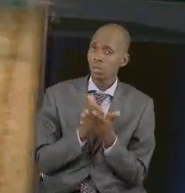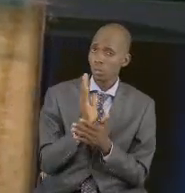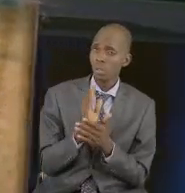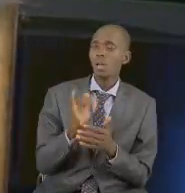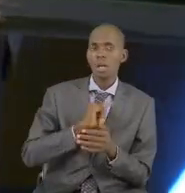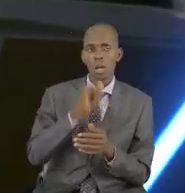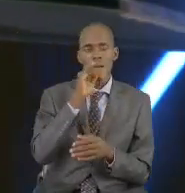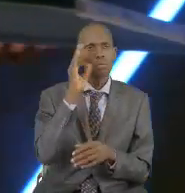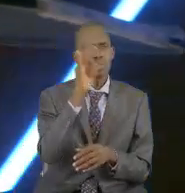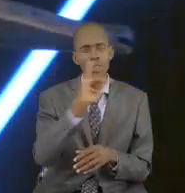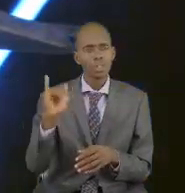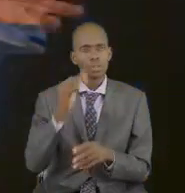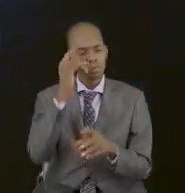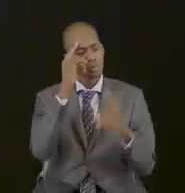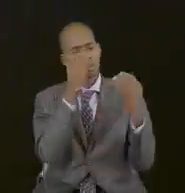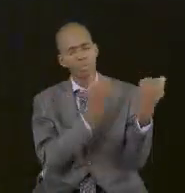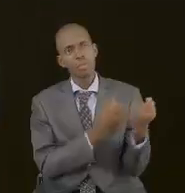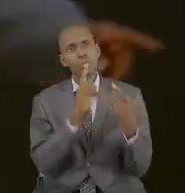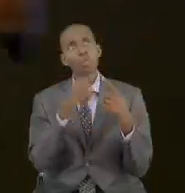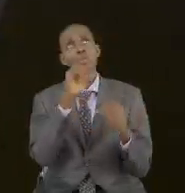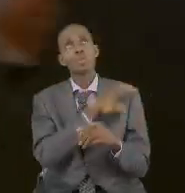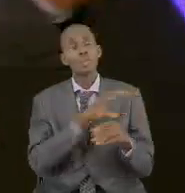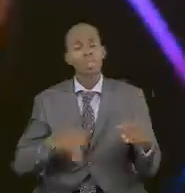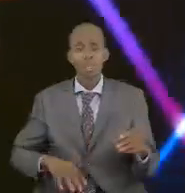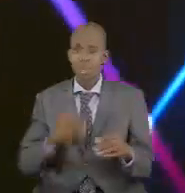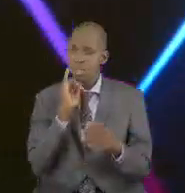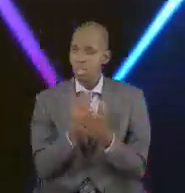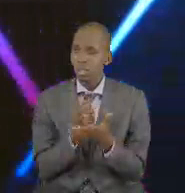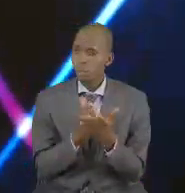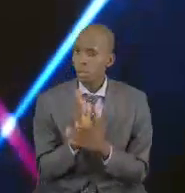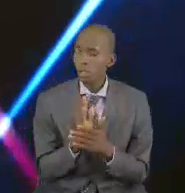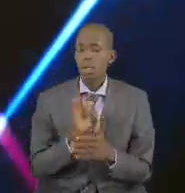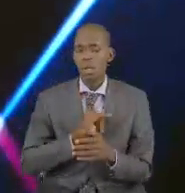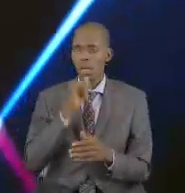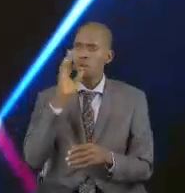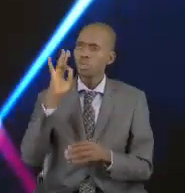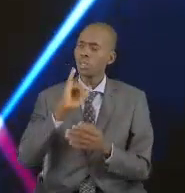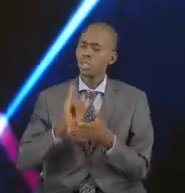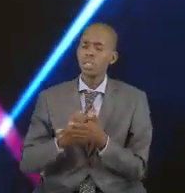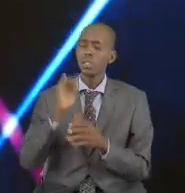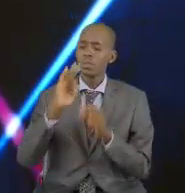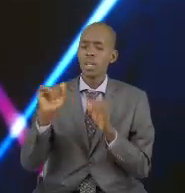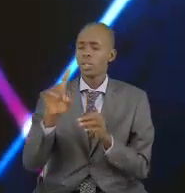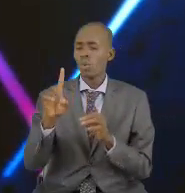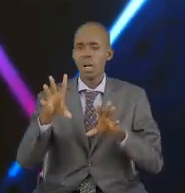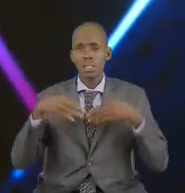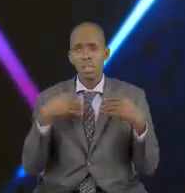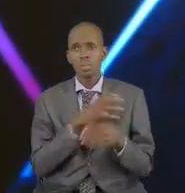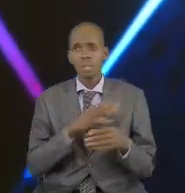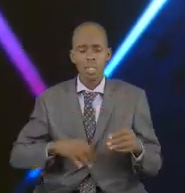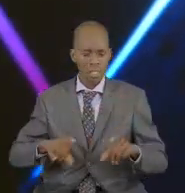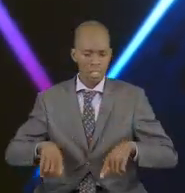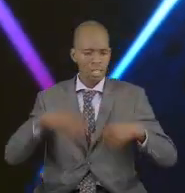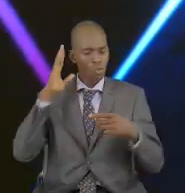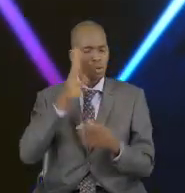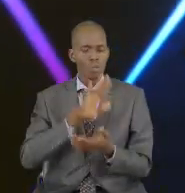right? I'm preaching that if any man comes to Christ, his life will become totally new. And the things he used to do, he'll